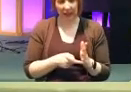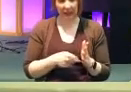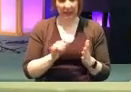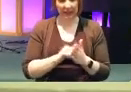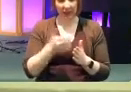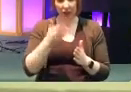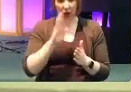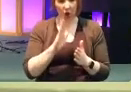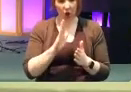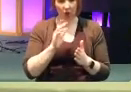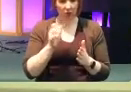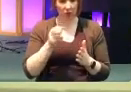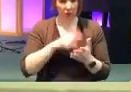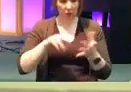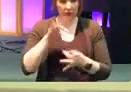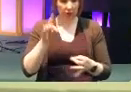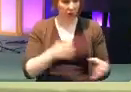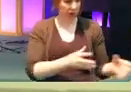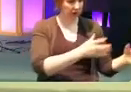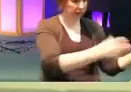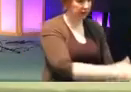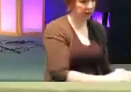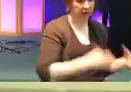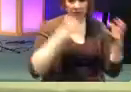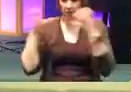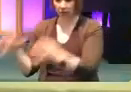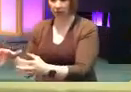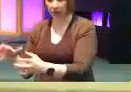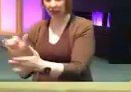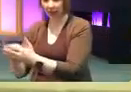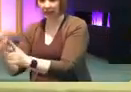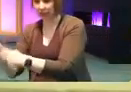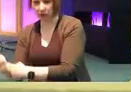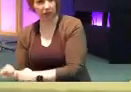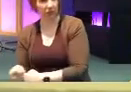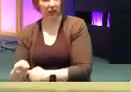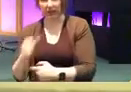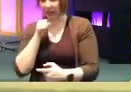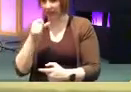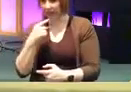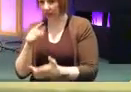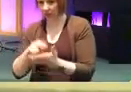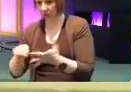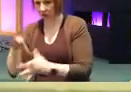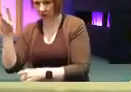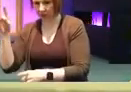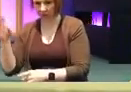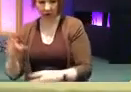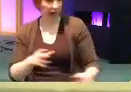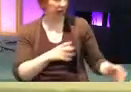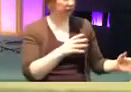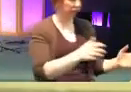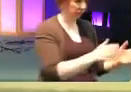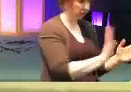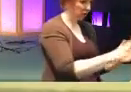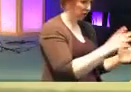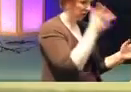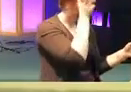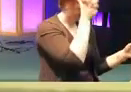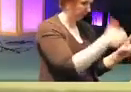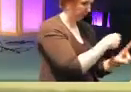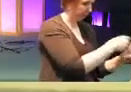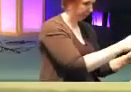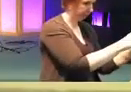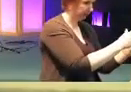from the situation. It doesn't say that the Holy Spirit came and wiped out all their enemies. It says that they received